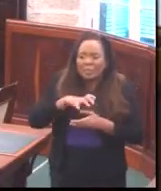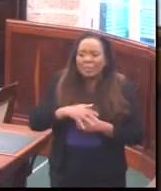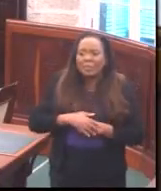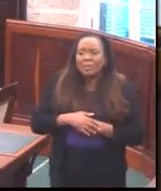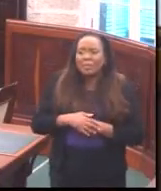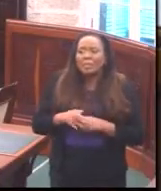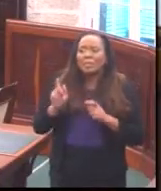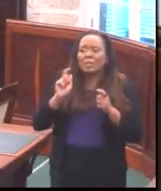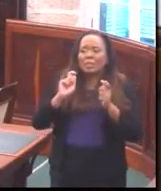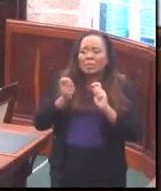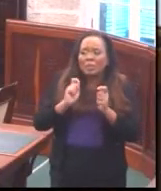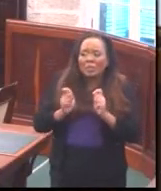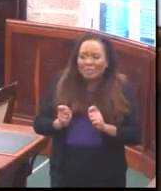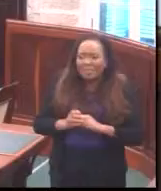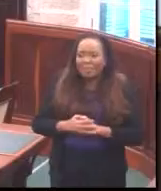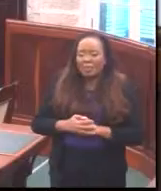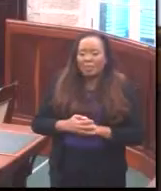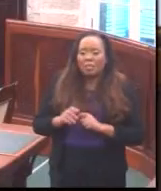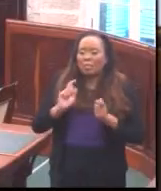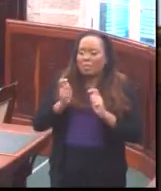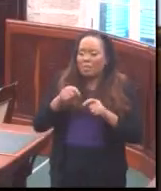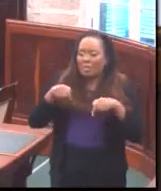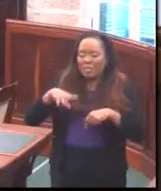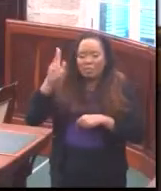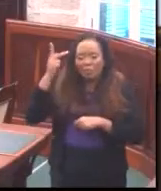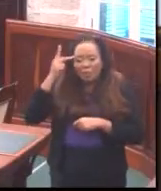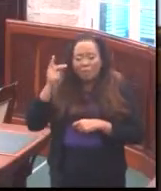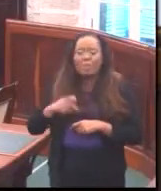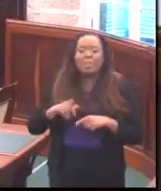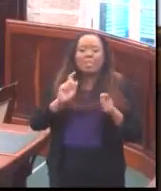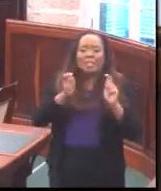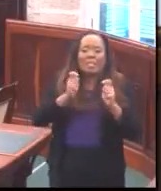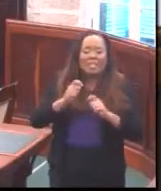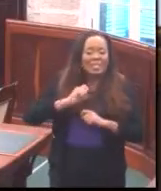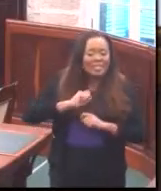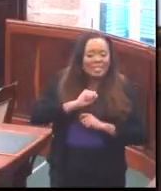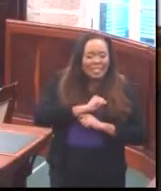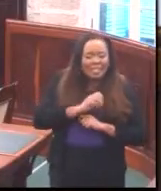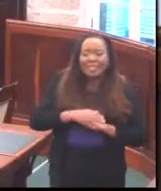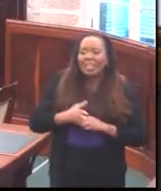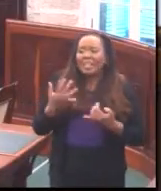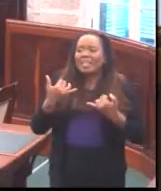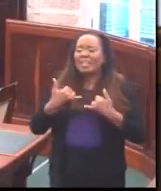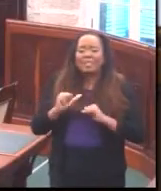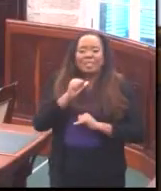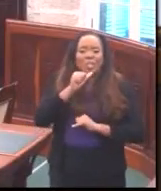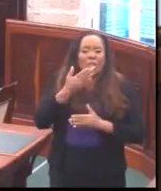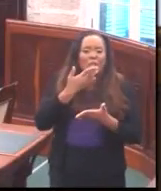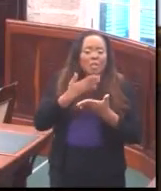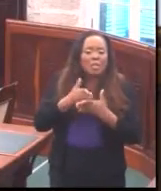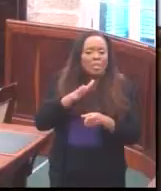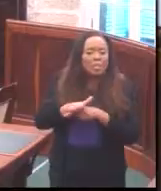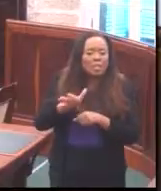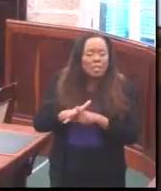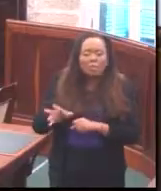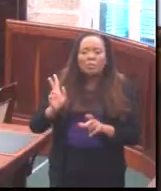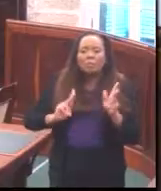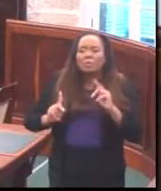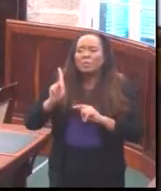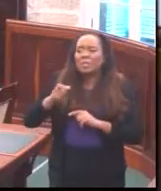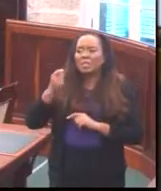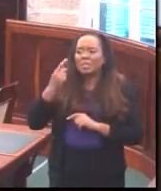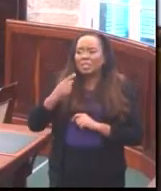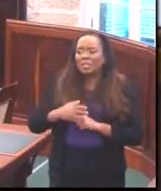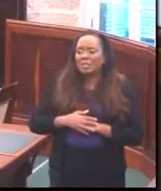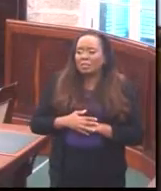it here, and they've amended it in the Senate, and they come back here, and it still is deficient, and that is what the public needs to understand. I'm sorry for